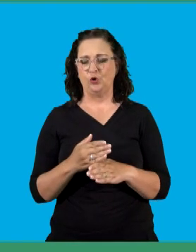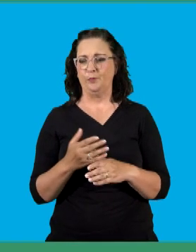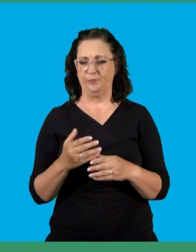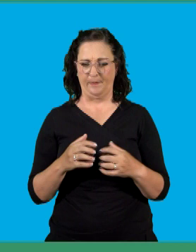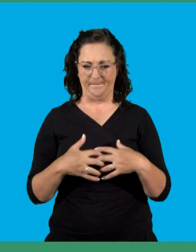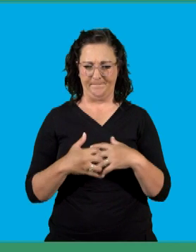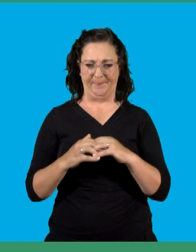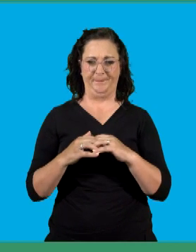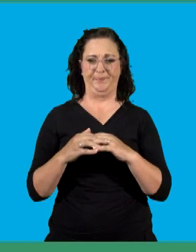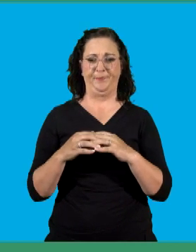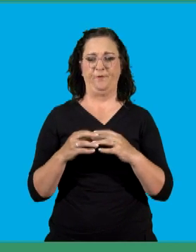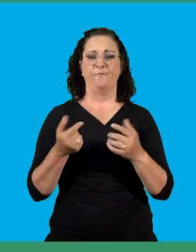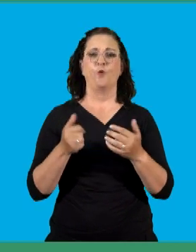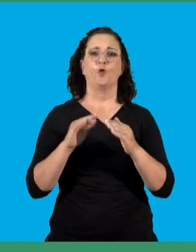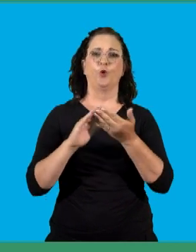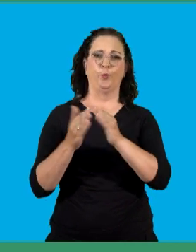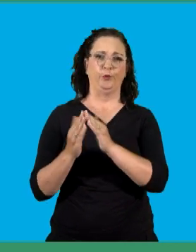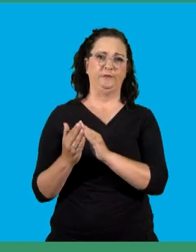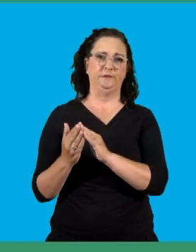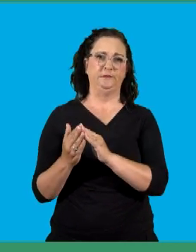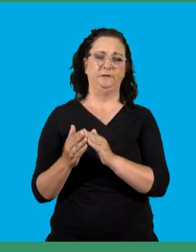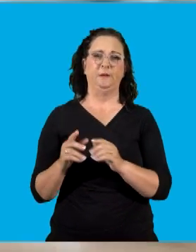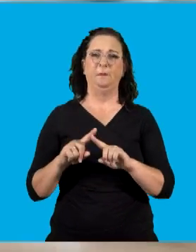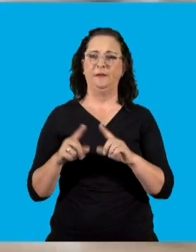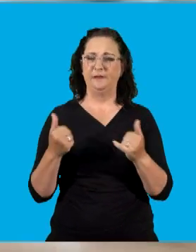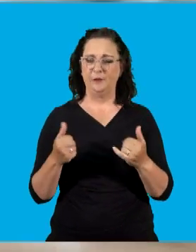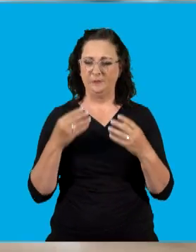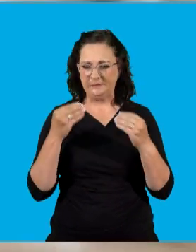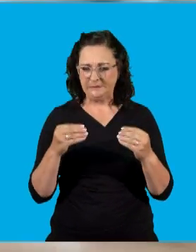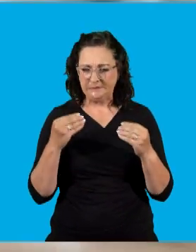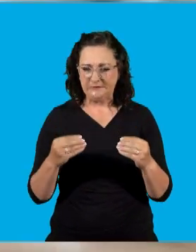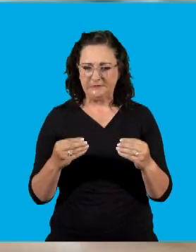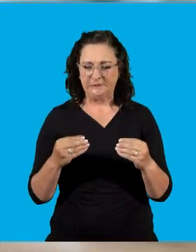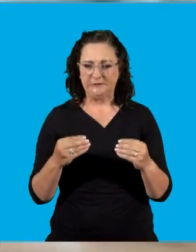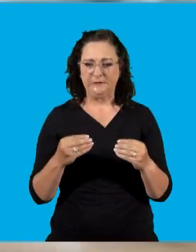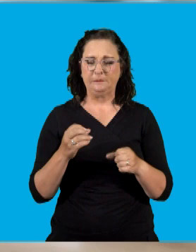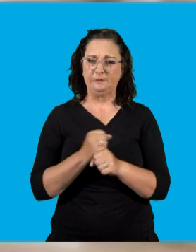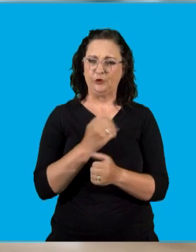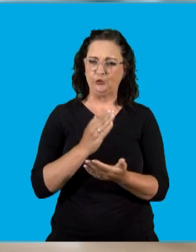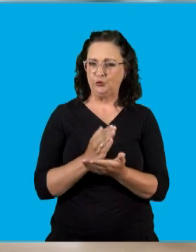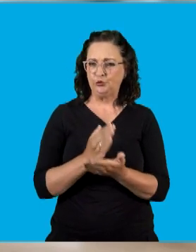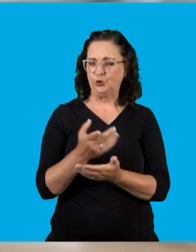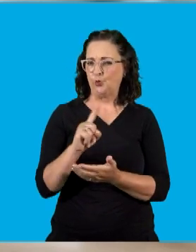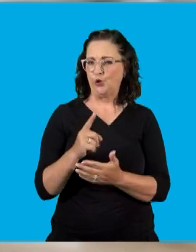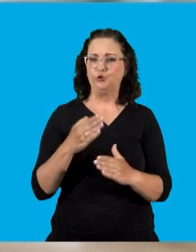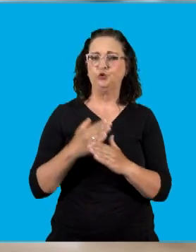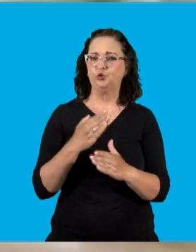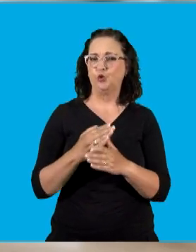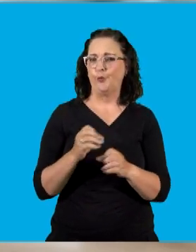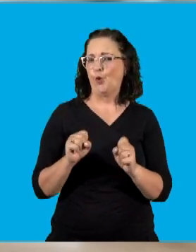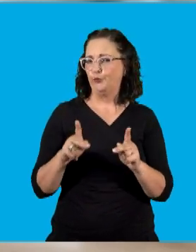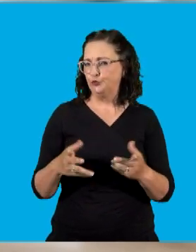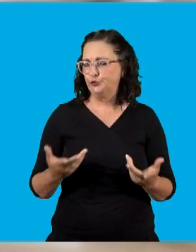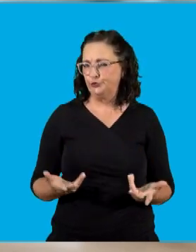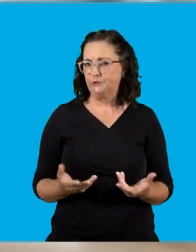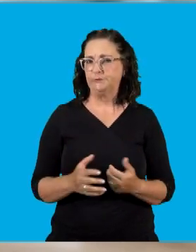community. Another way of alleviating unemployment as businesses is to ensure that they create job